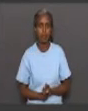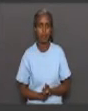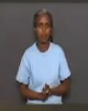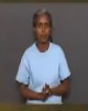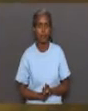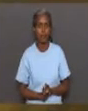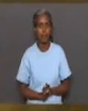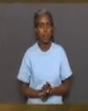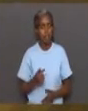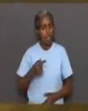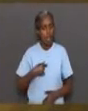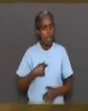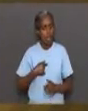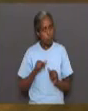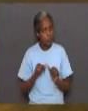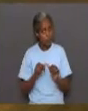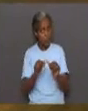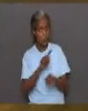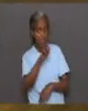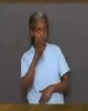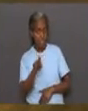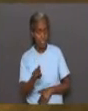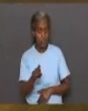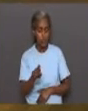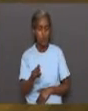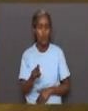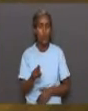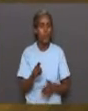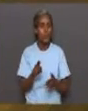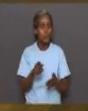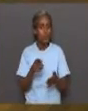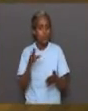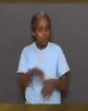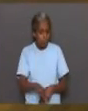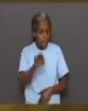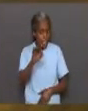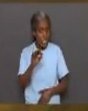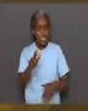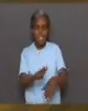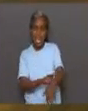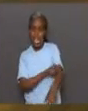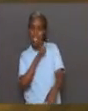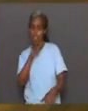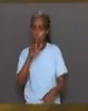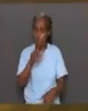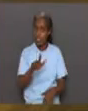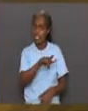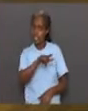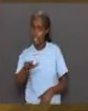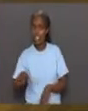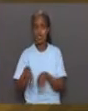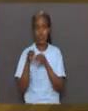centimeters. I am going to ask you to find the length of 3 other